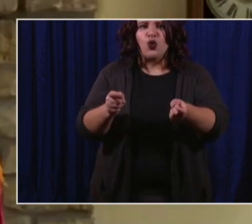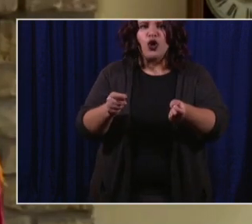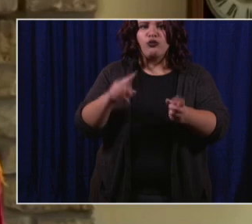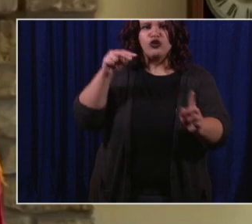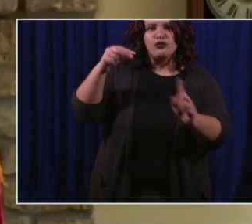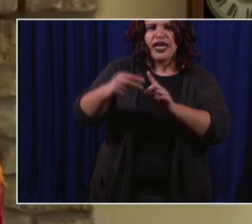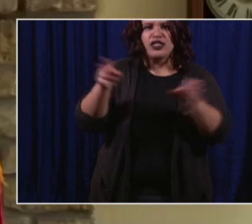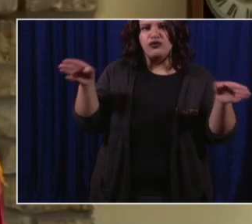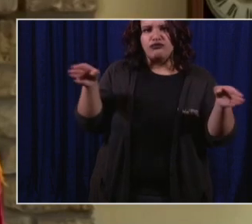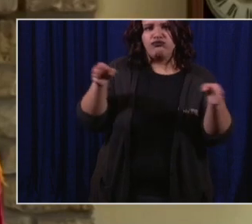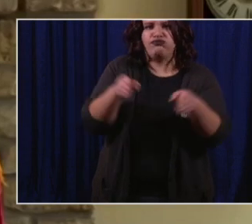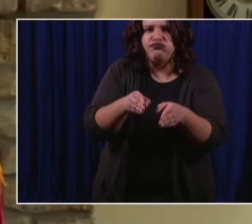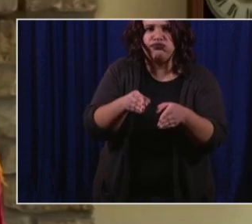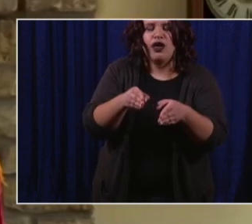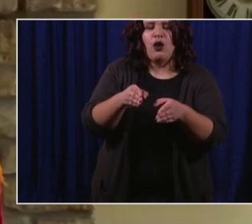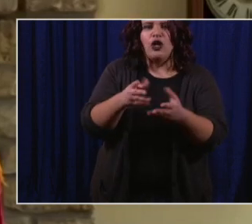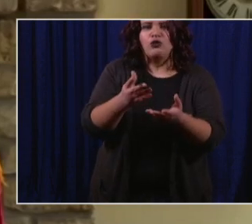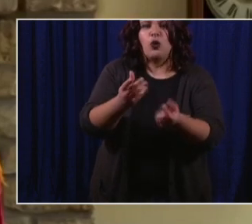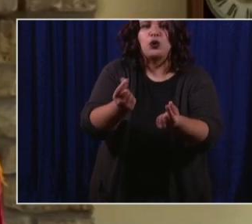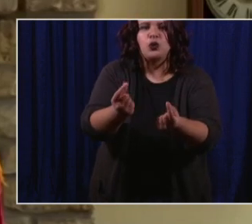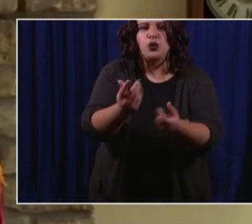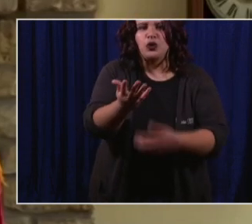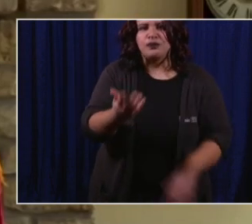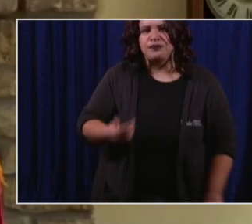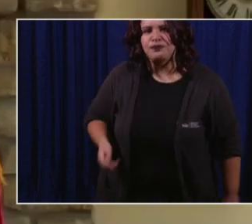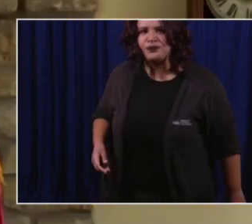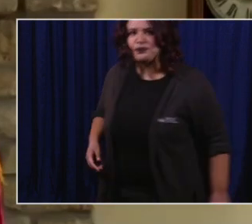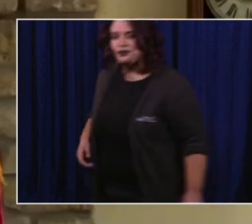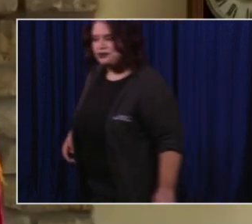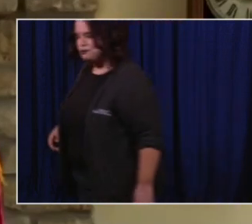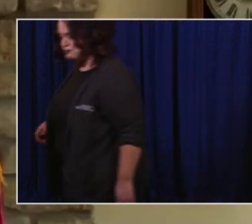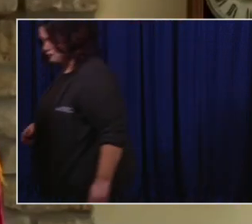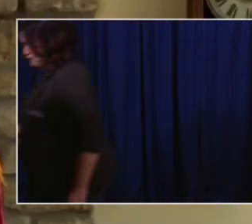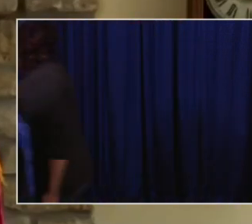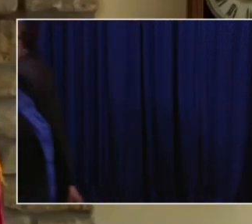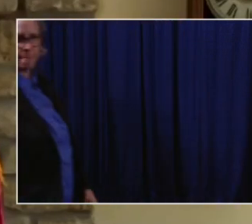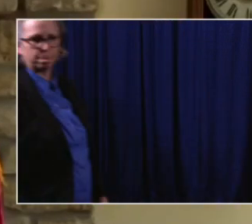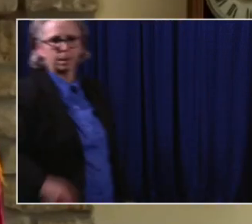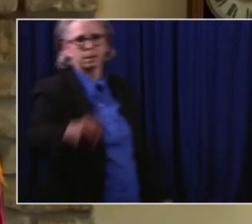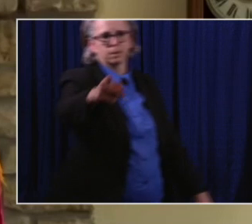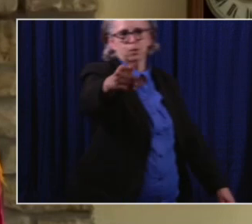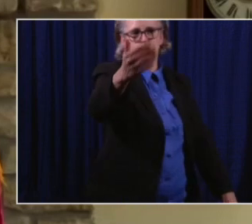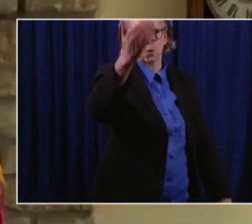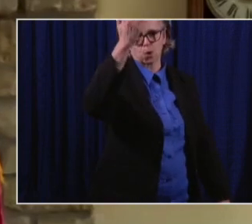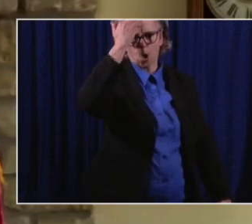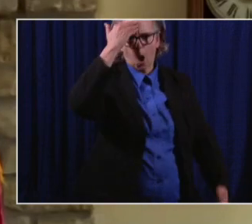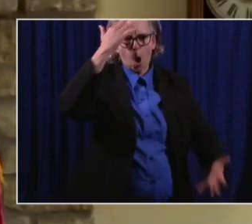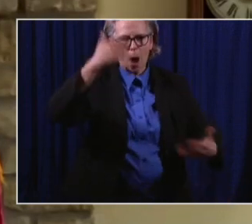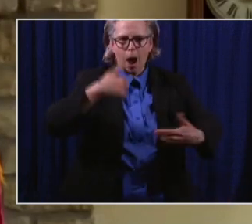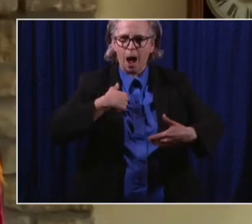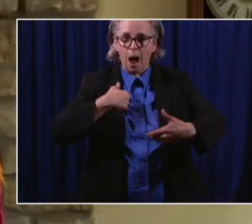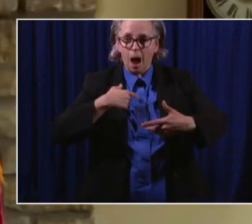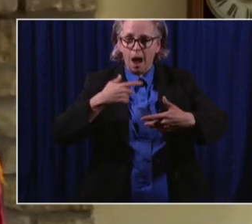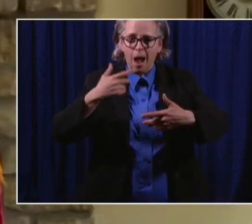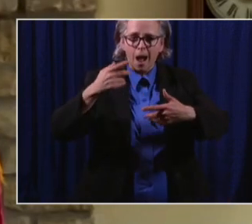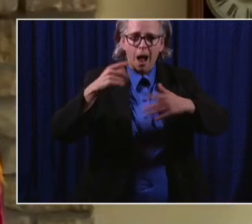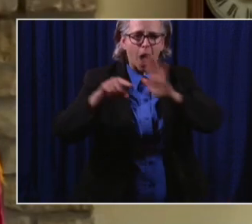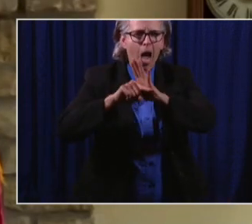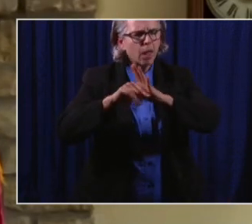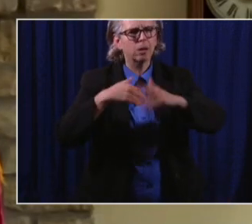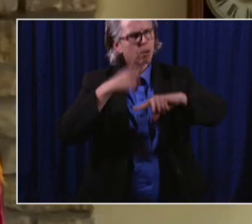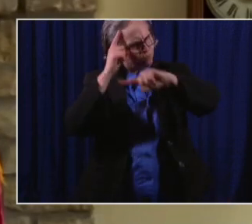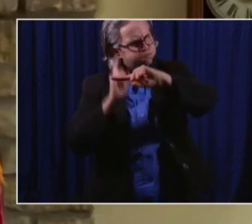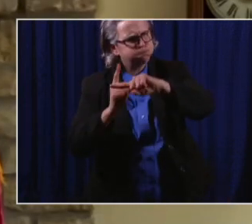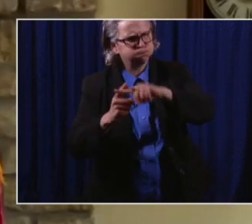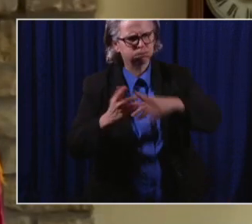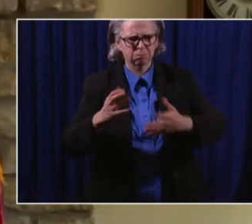eternal optimist, and I'm not going to talk about what happens if we don't get it passed. We're gonna